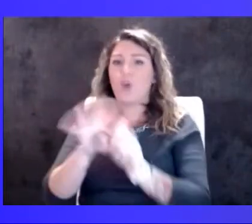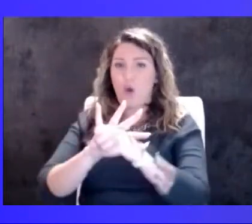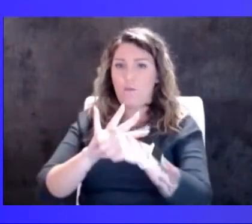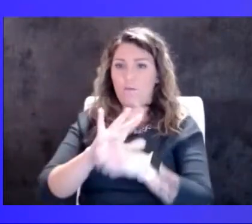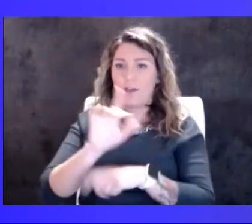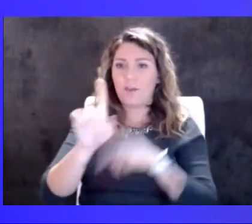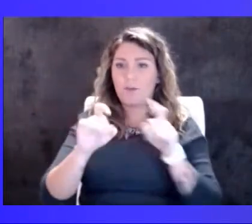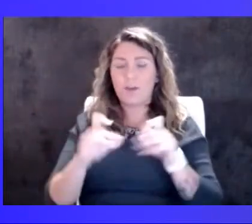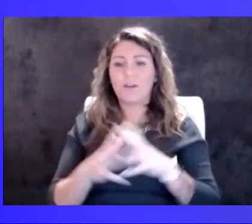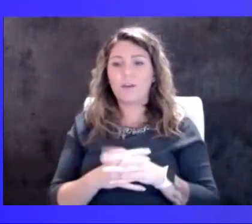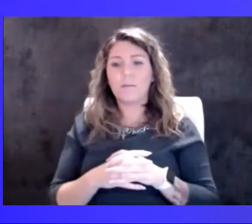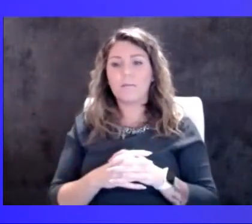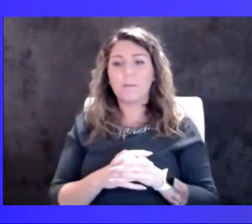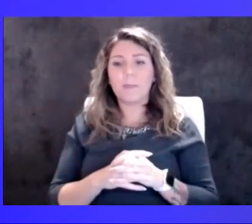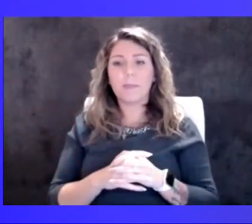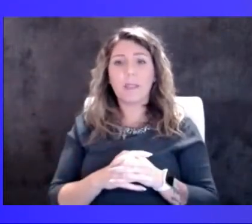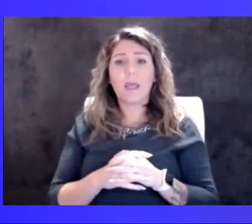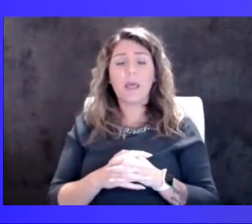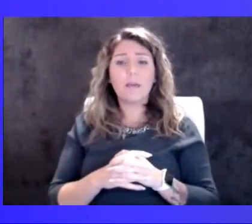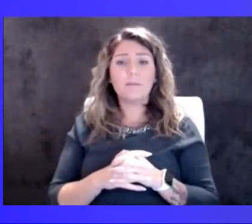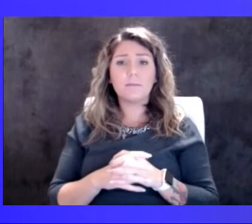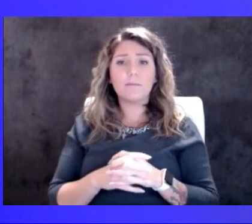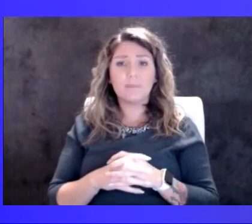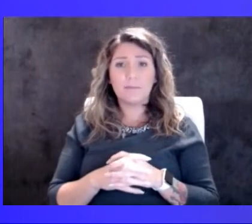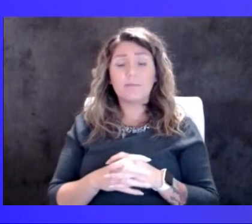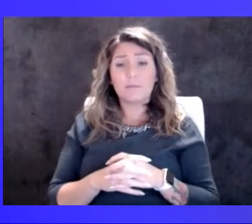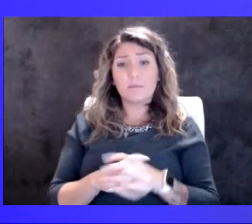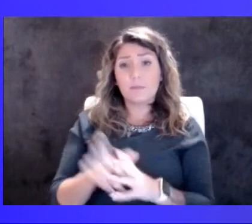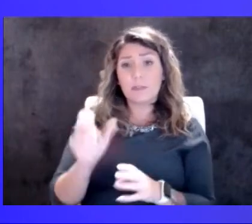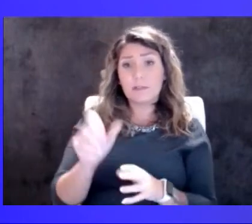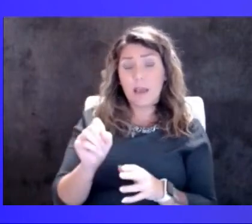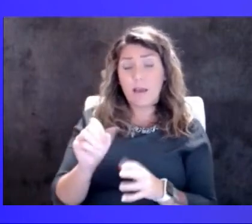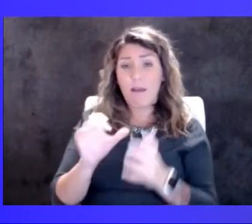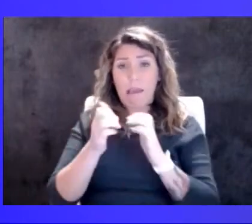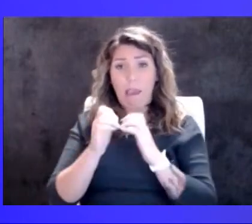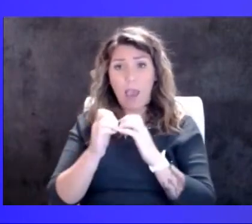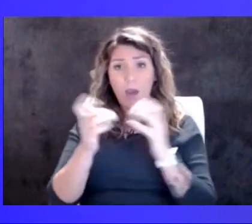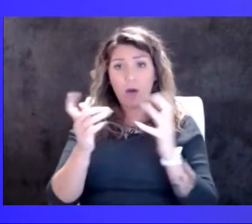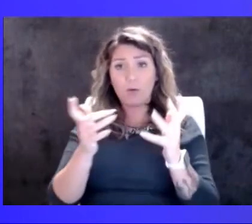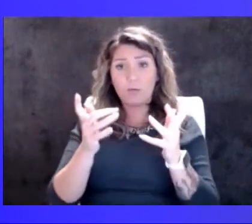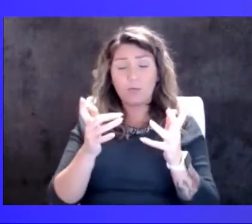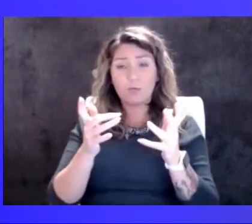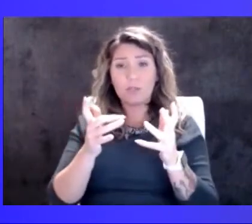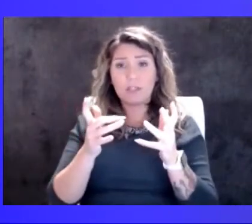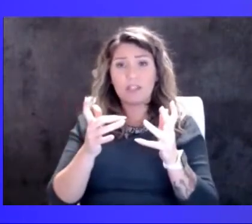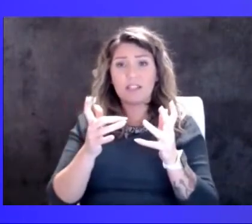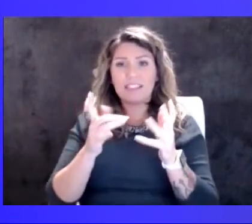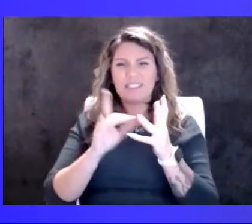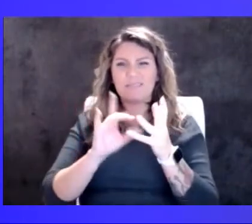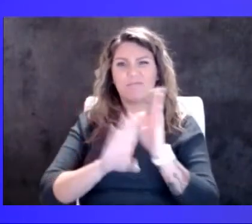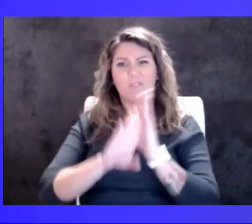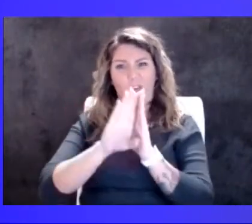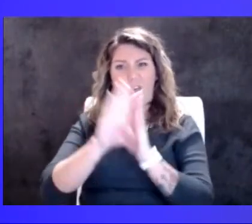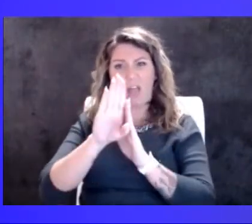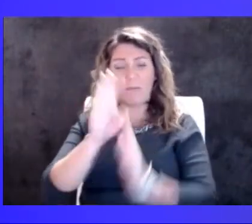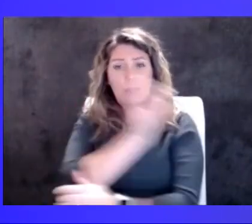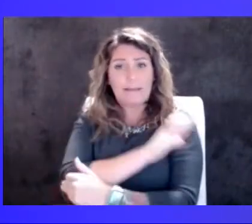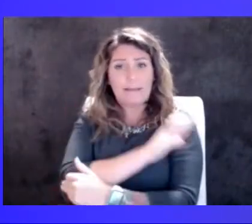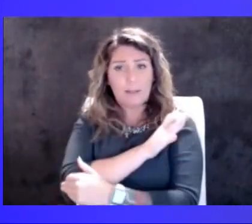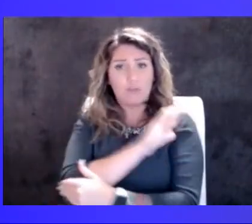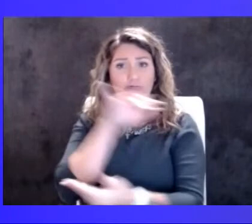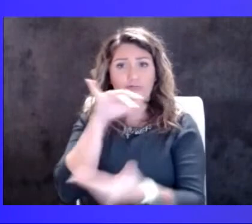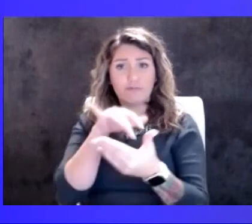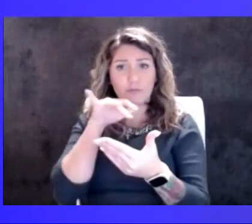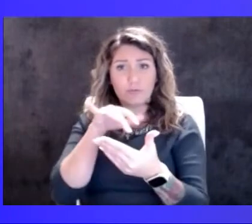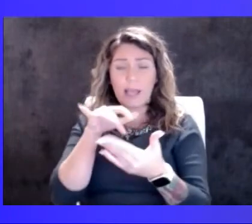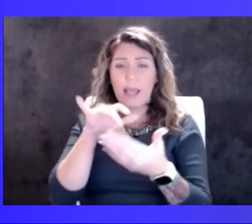Yep. Yeah. I think, the way that we, design clinical trials are done in a way where we try to